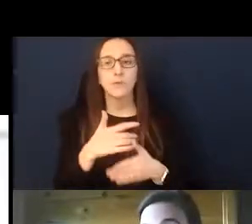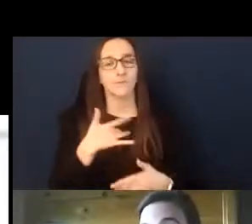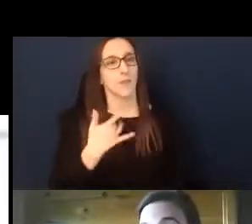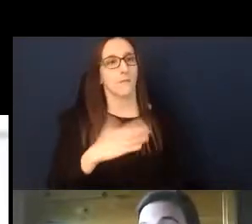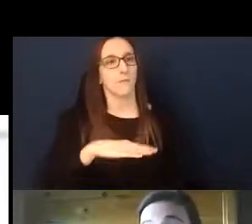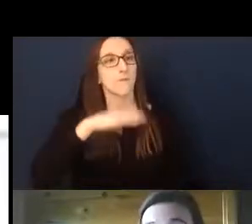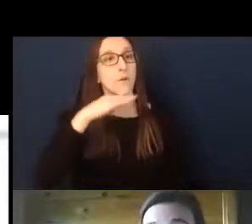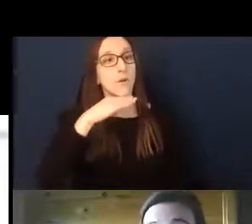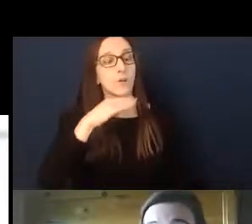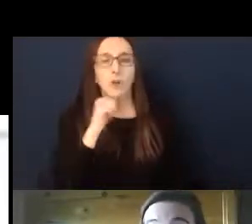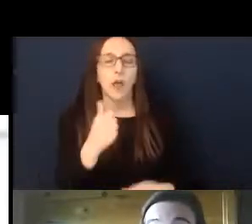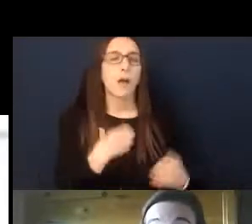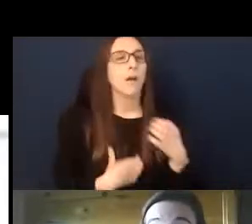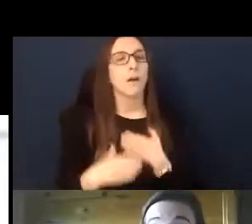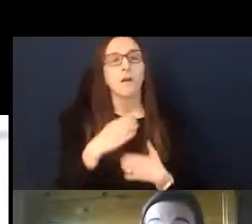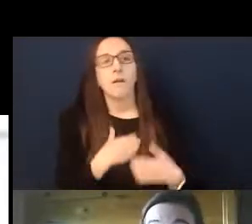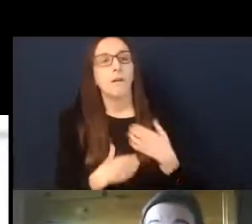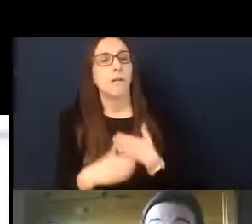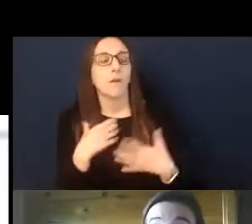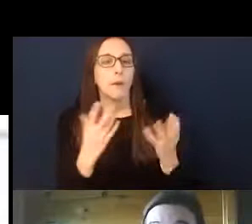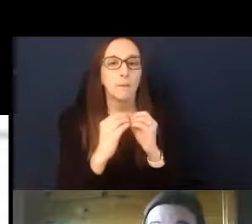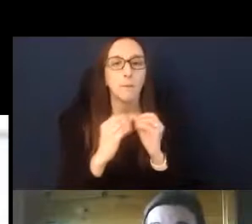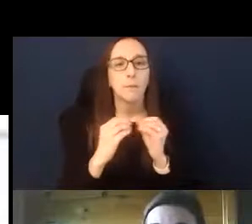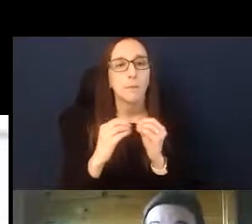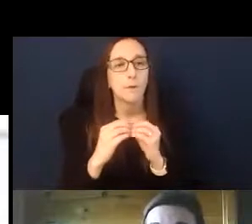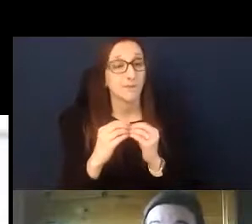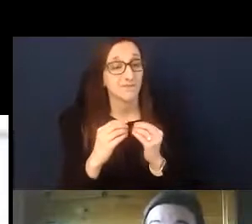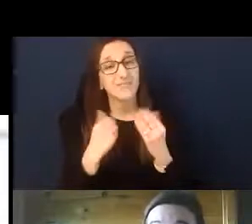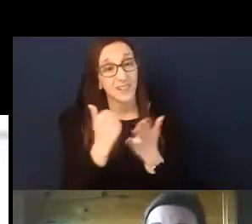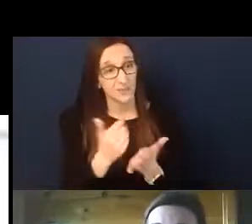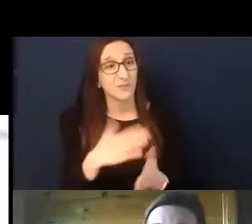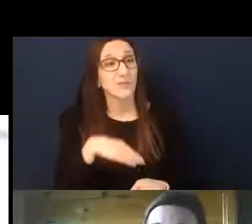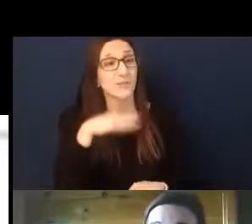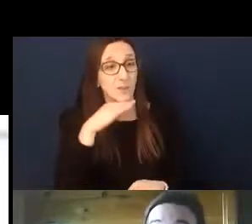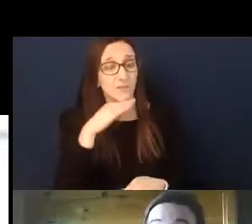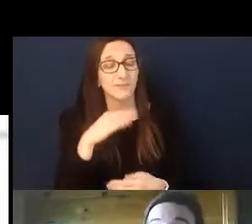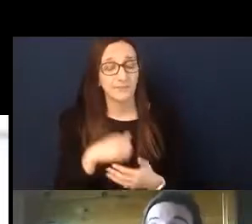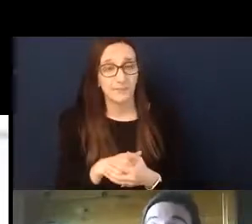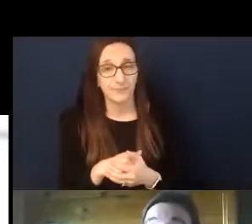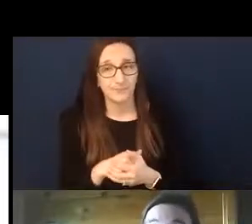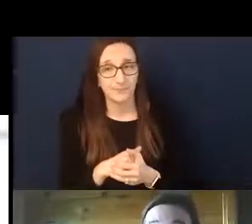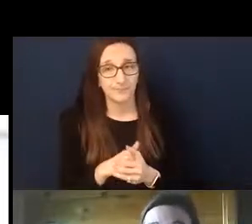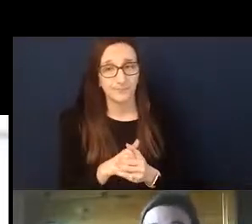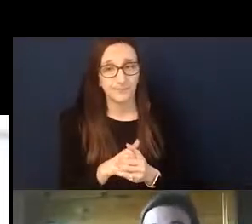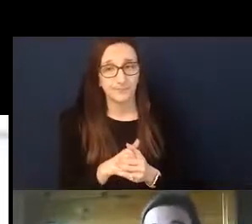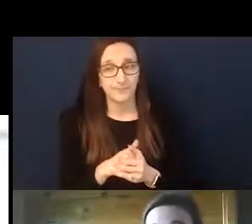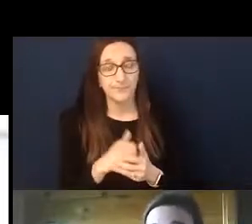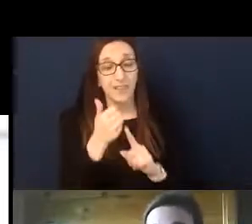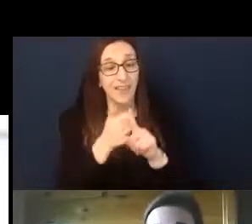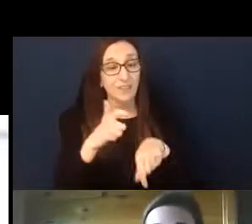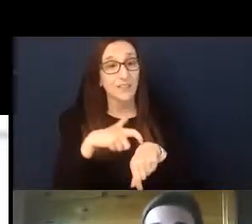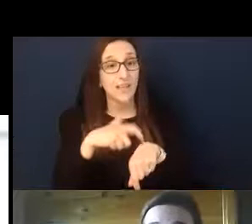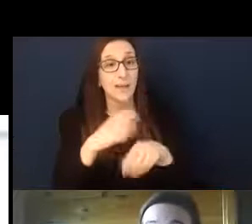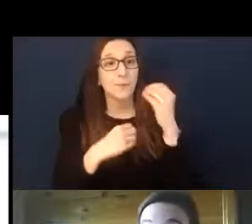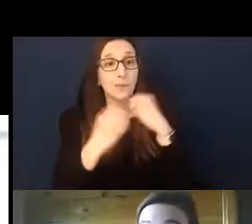you're not craving food, wanting to eat more. And so that helps you lose weight as well. And every time you eat fiber, you